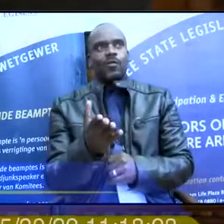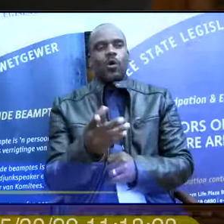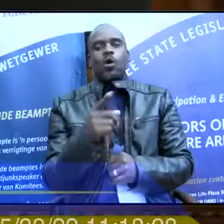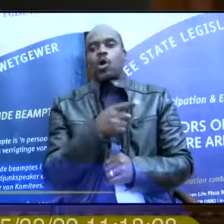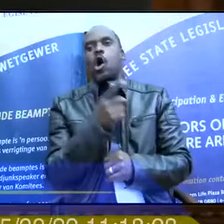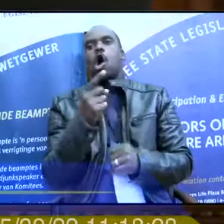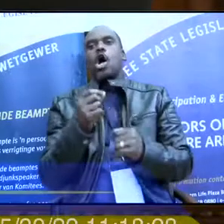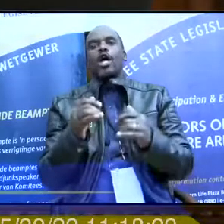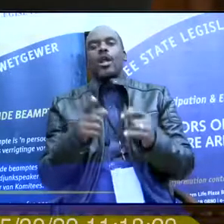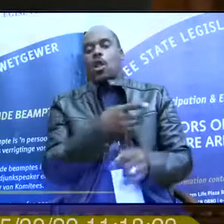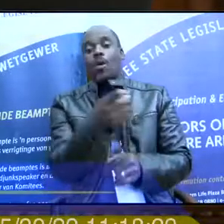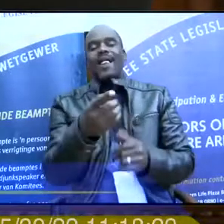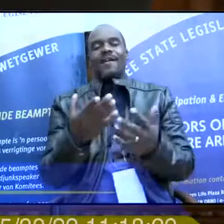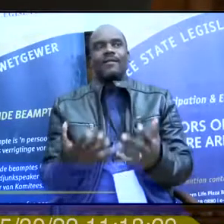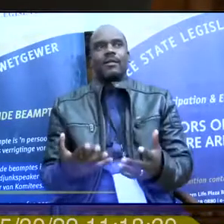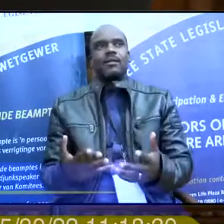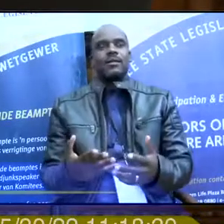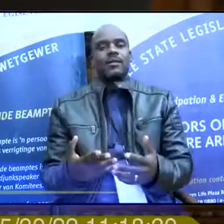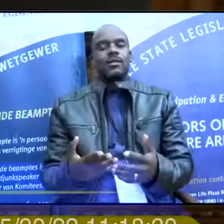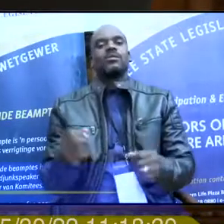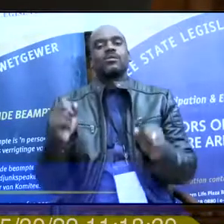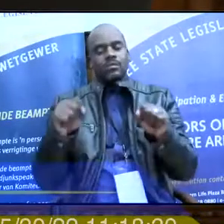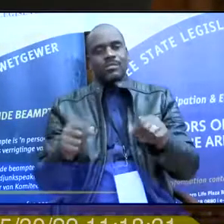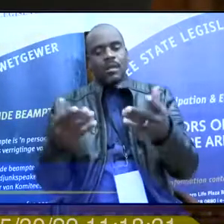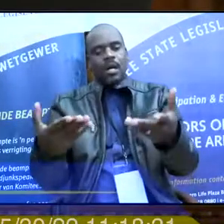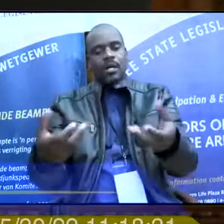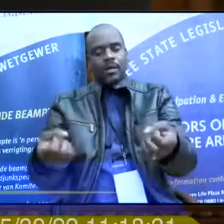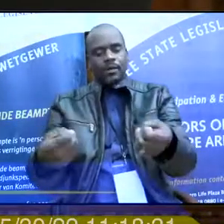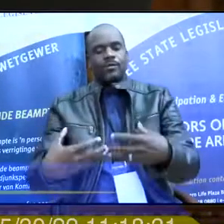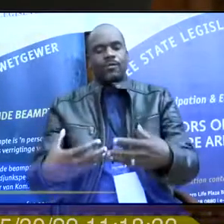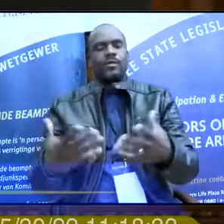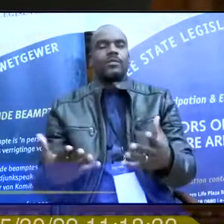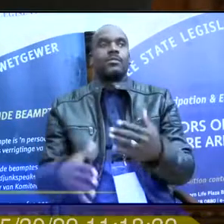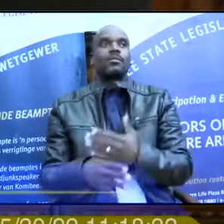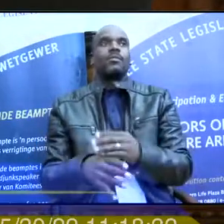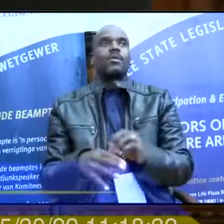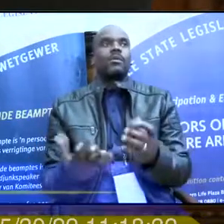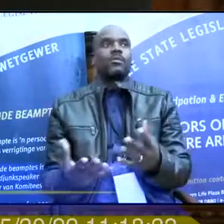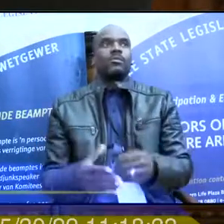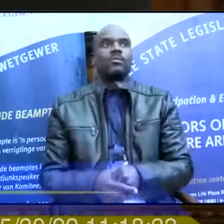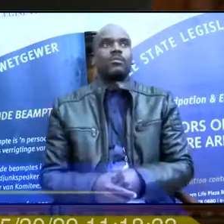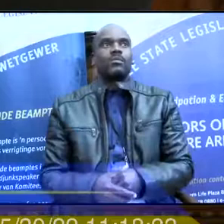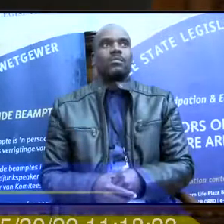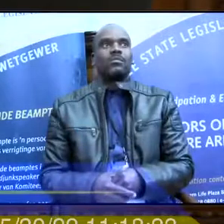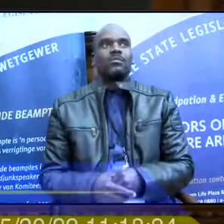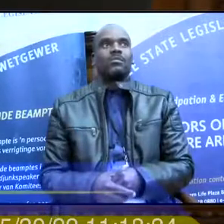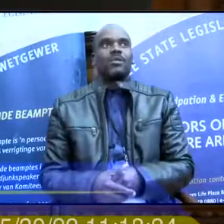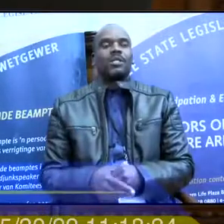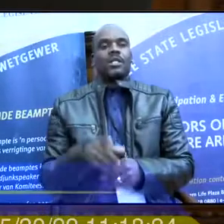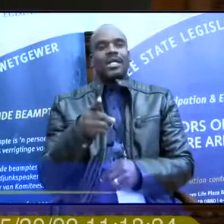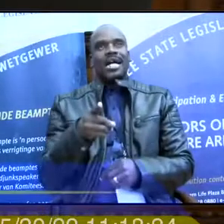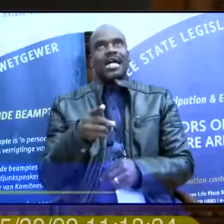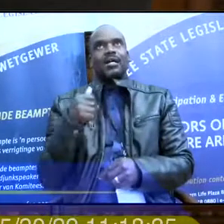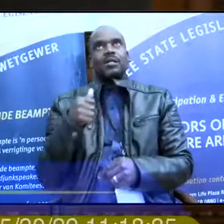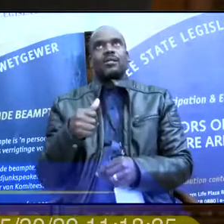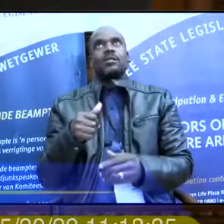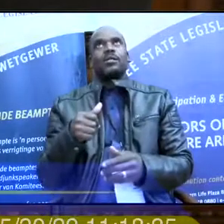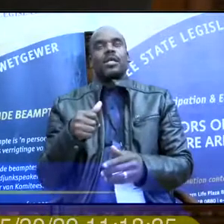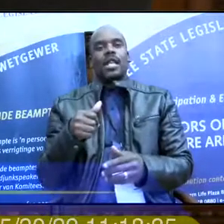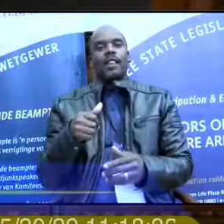tender that deals with infrastructure projects going forward as a province as mentioned procurement of local